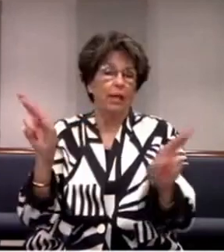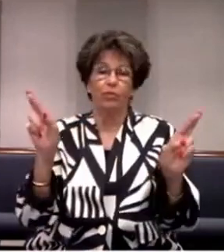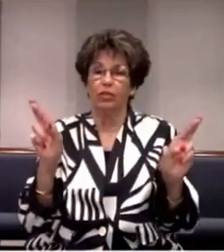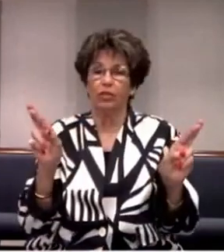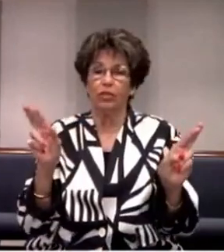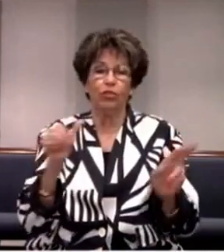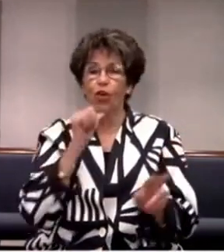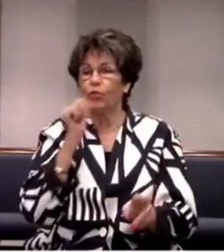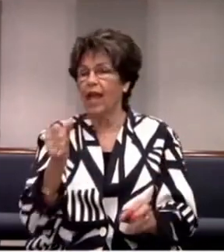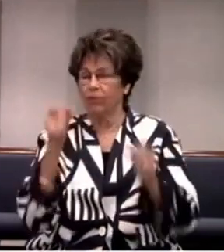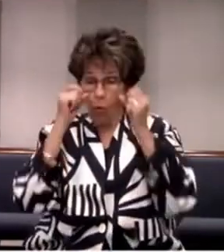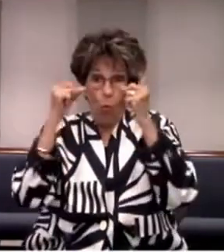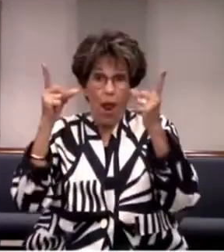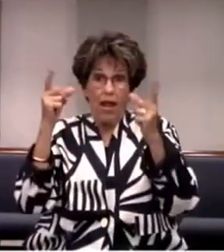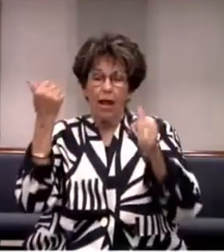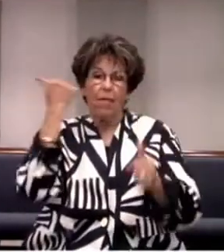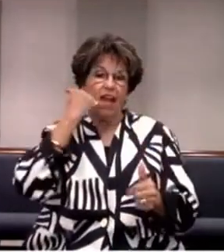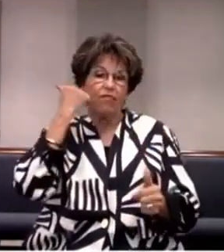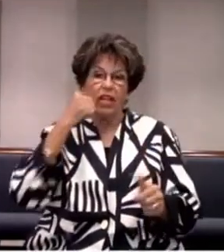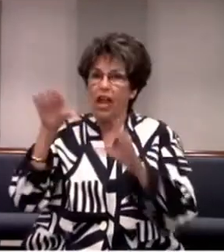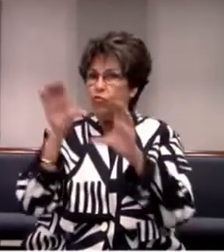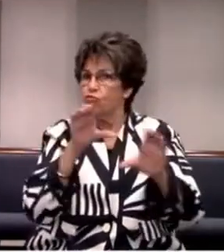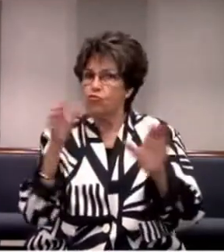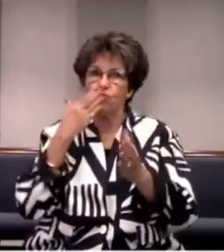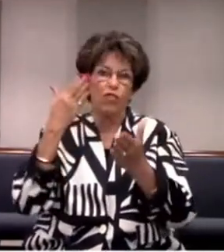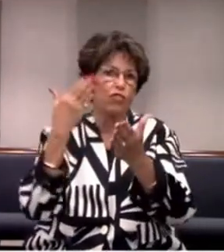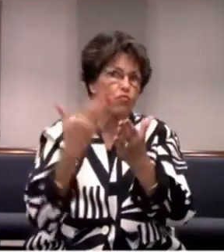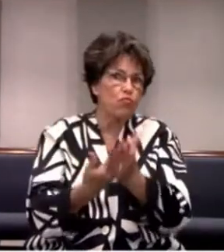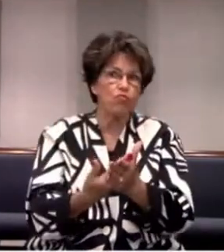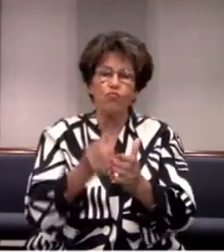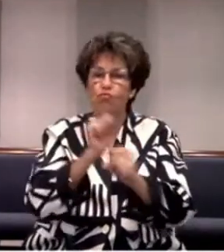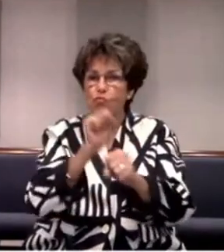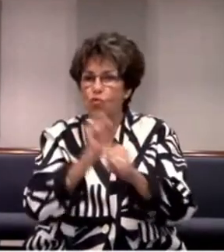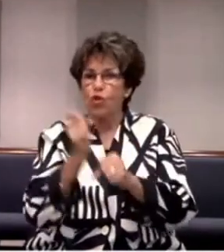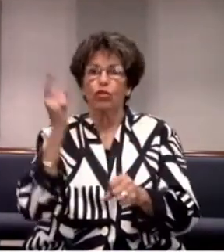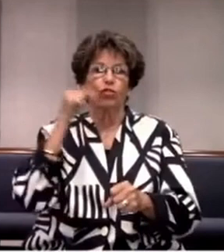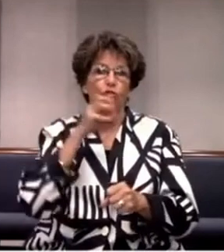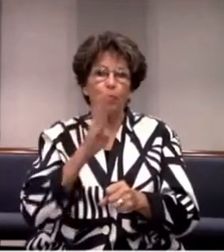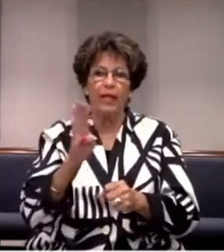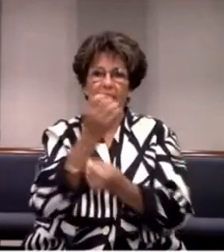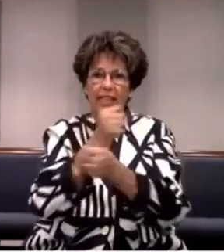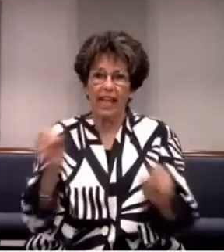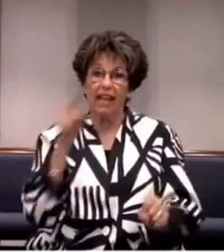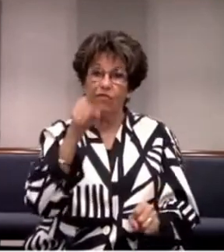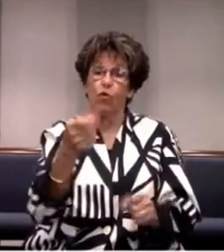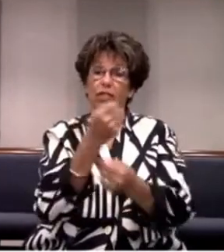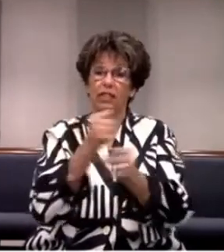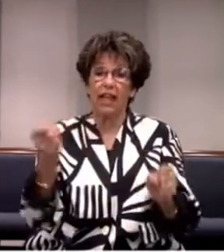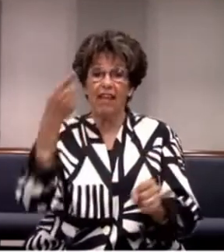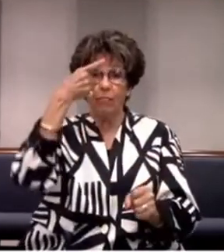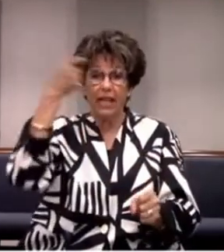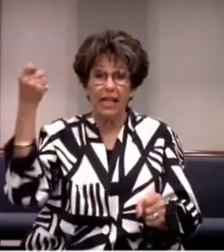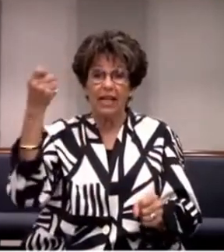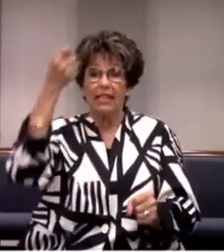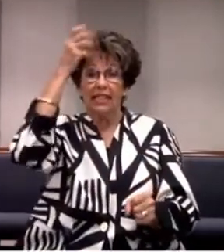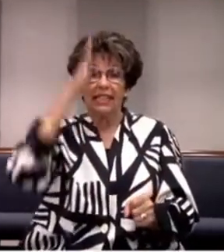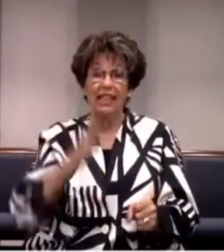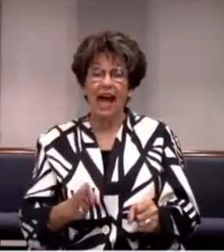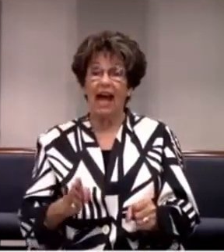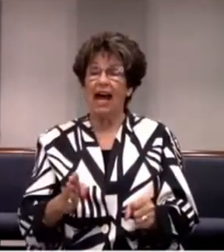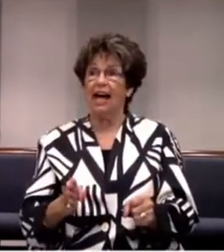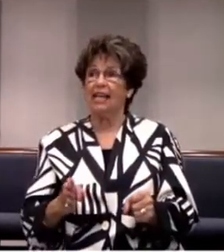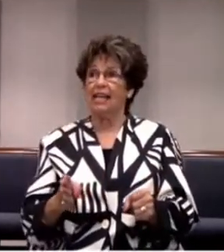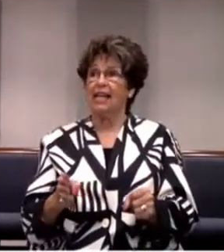to get up every day and do good works so you can be saved. You're saved because God lives in you. Think about